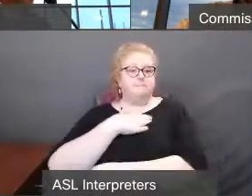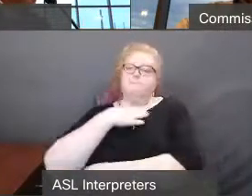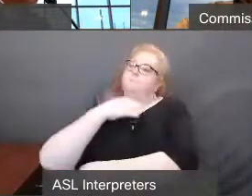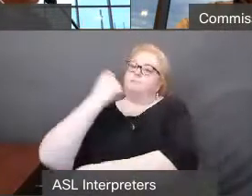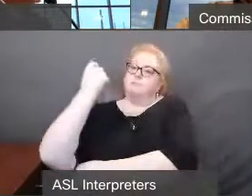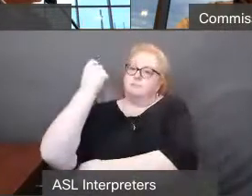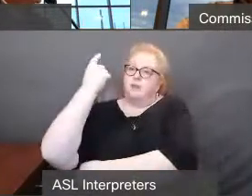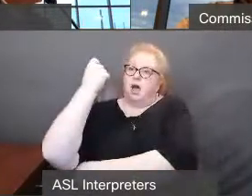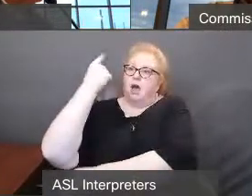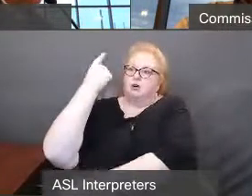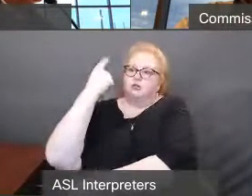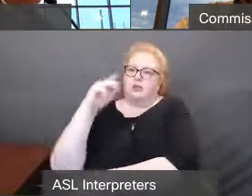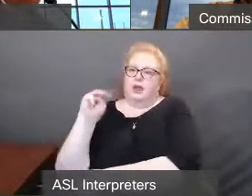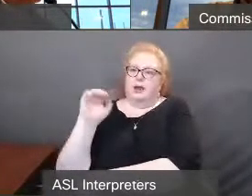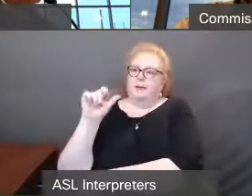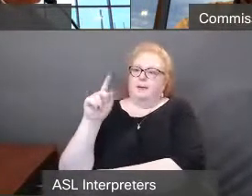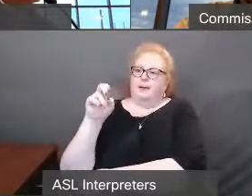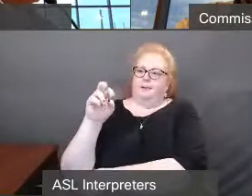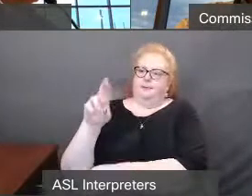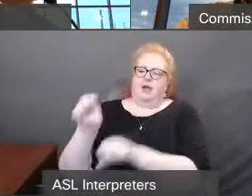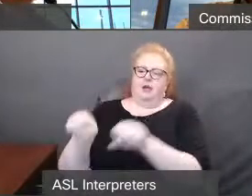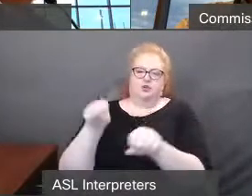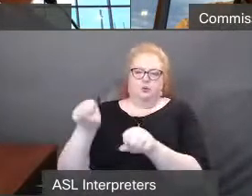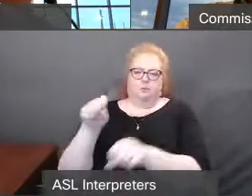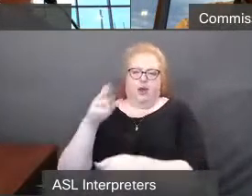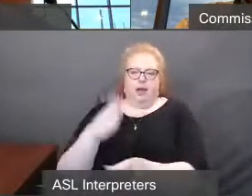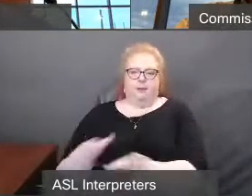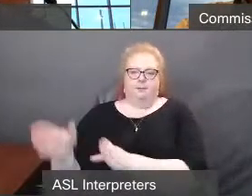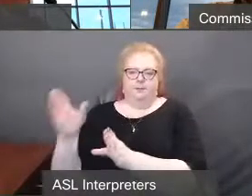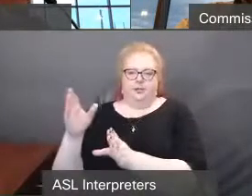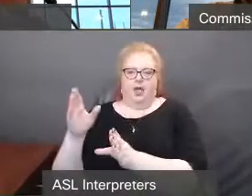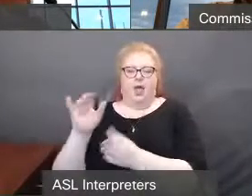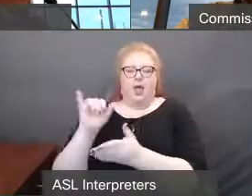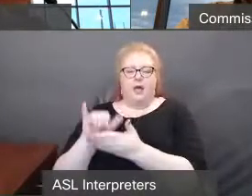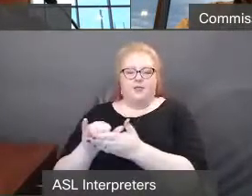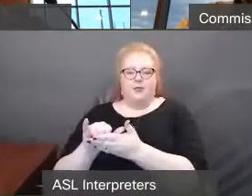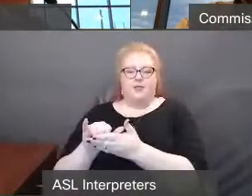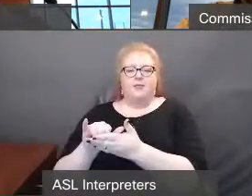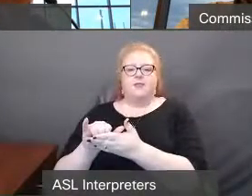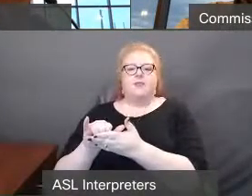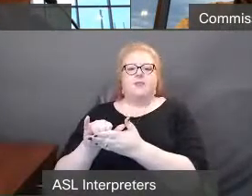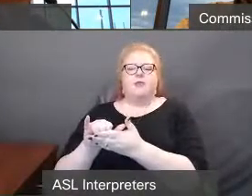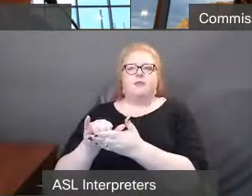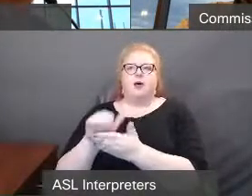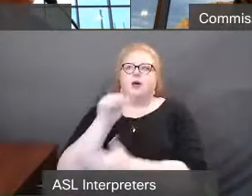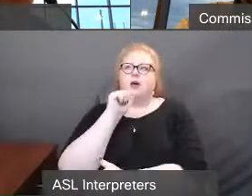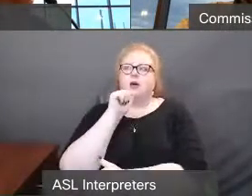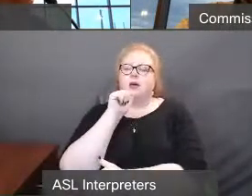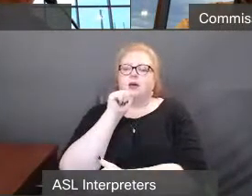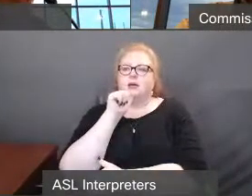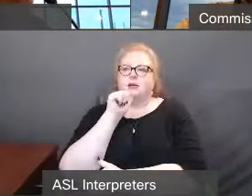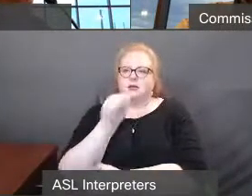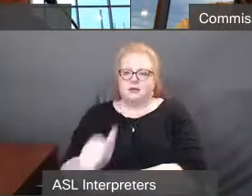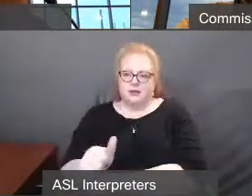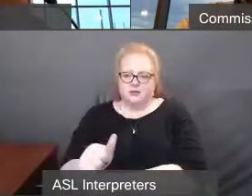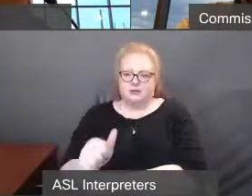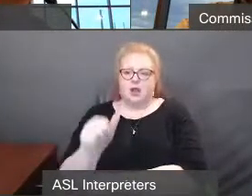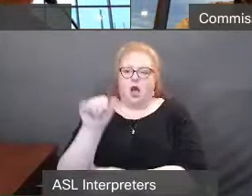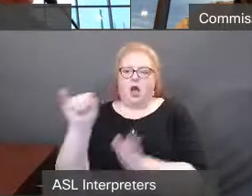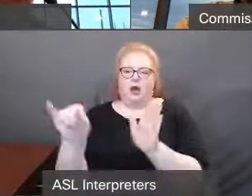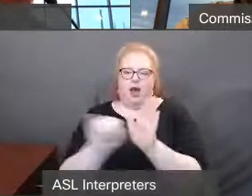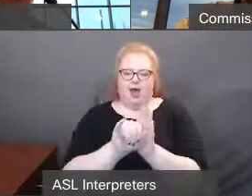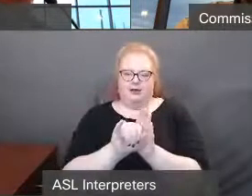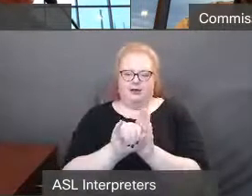master bike plan is that the master bike plan does not identify this as